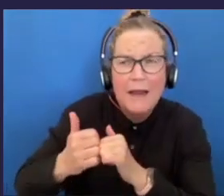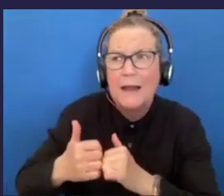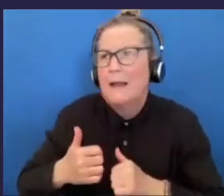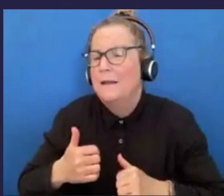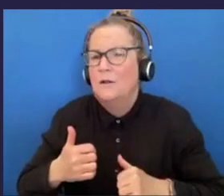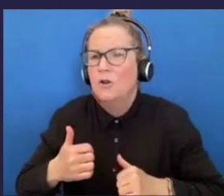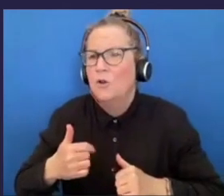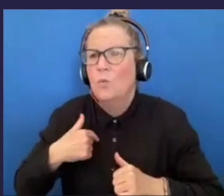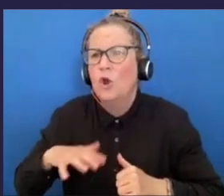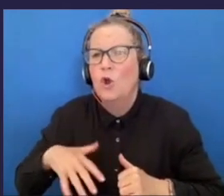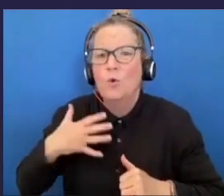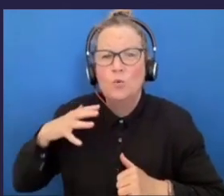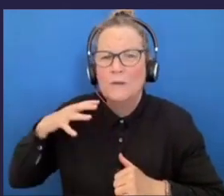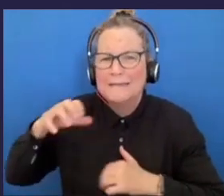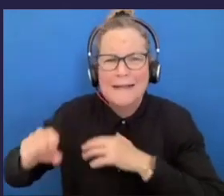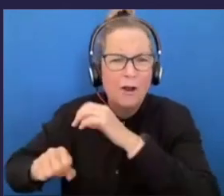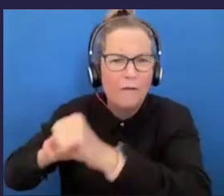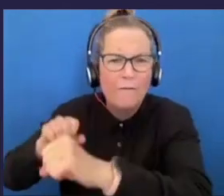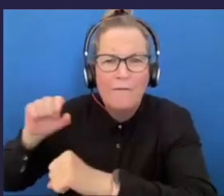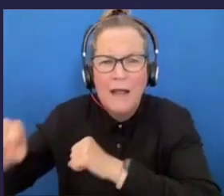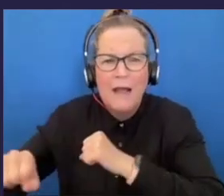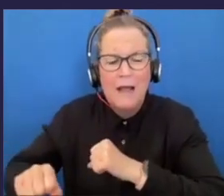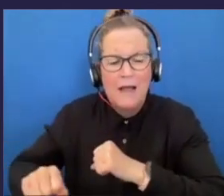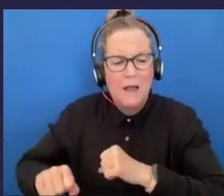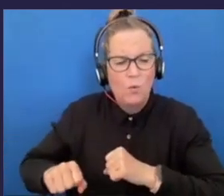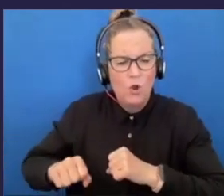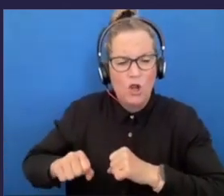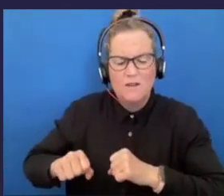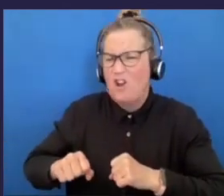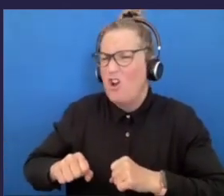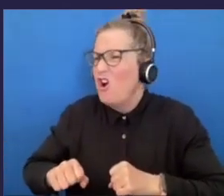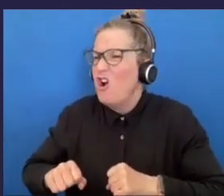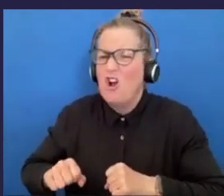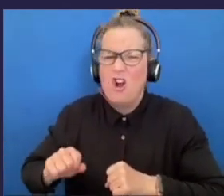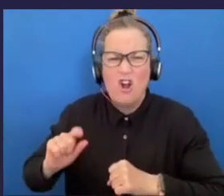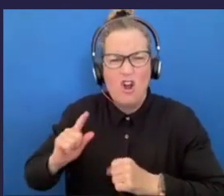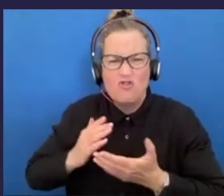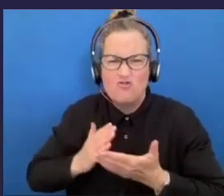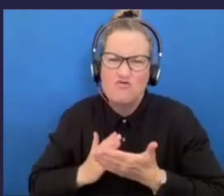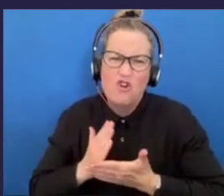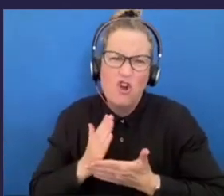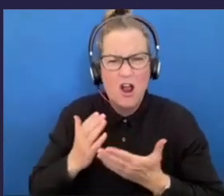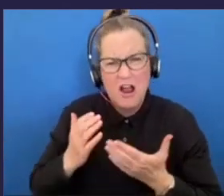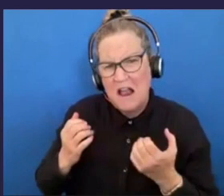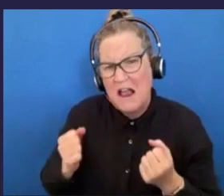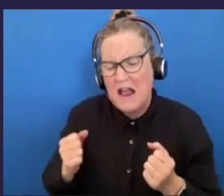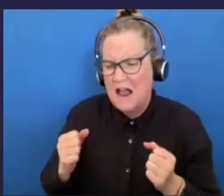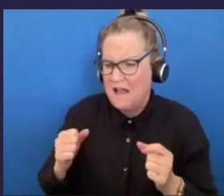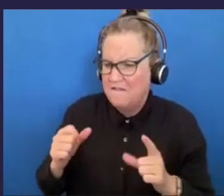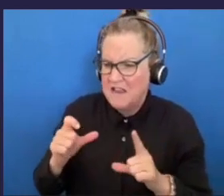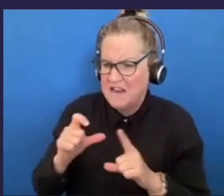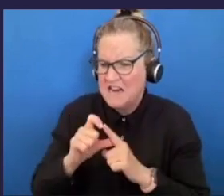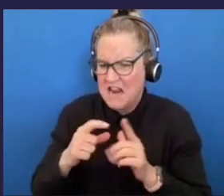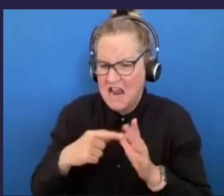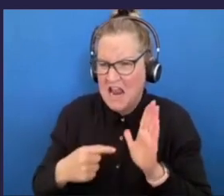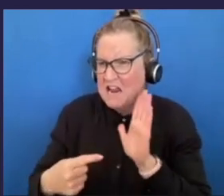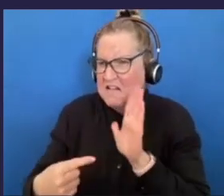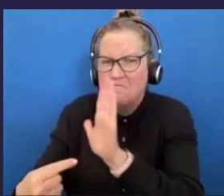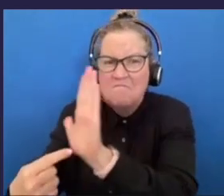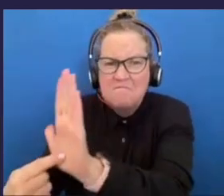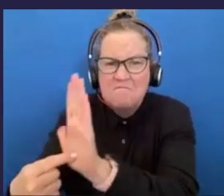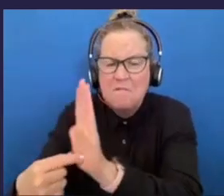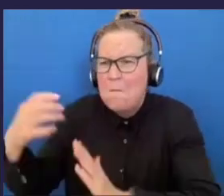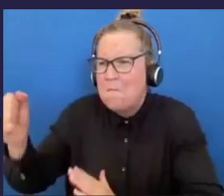in and hitting them up with a heavy rights-based argument where we're saying it's disability discrimination or you must employ people with a